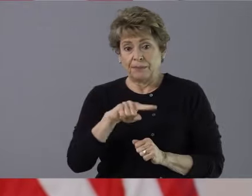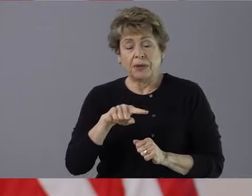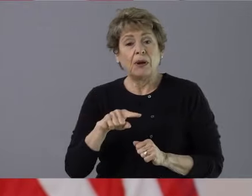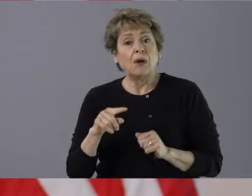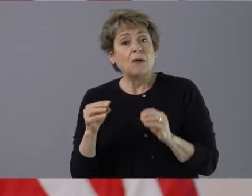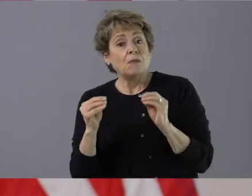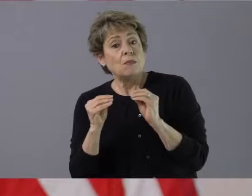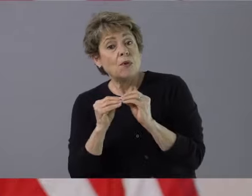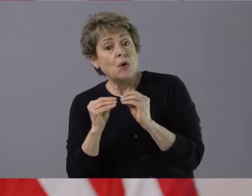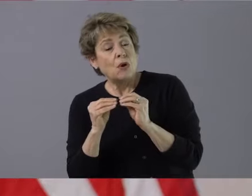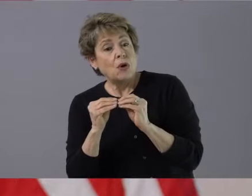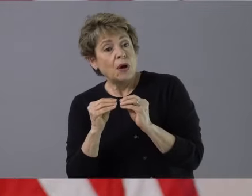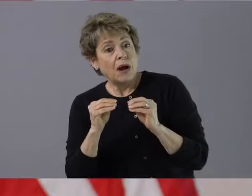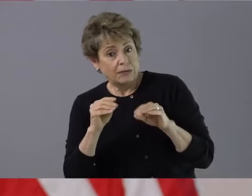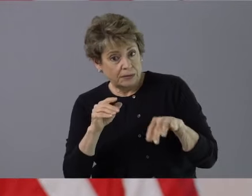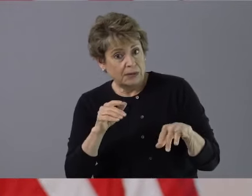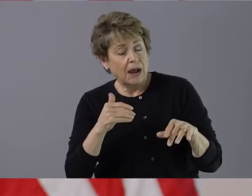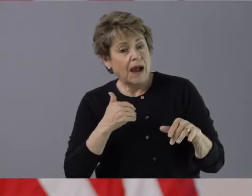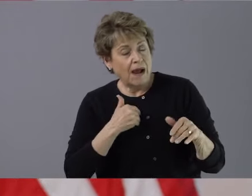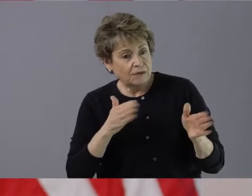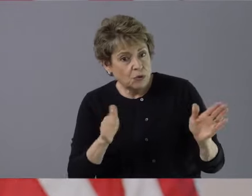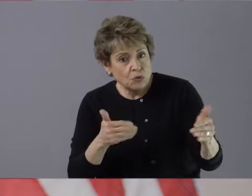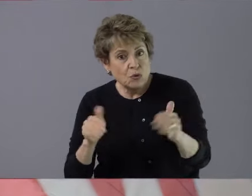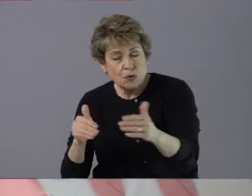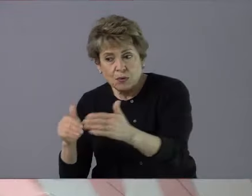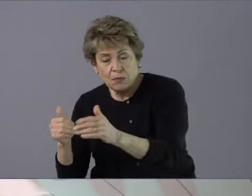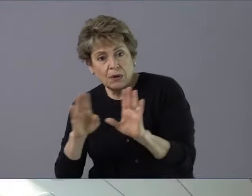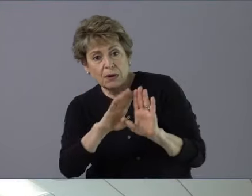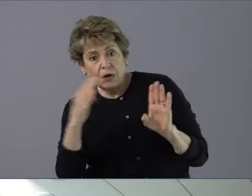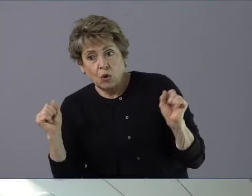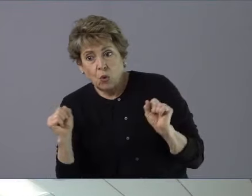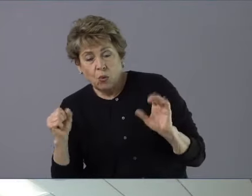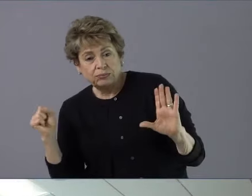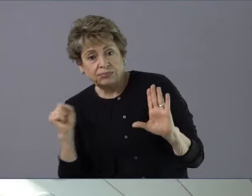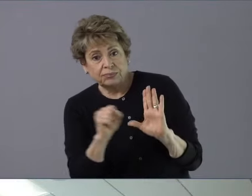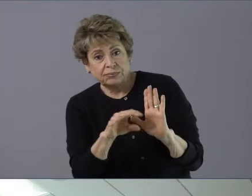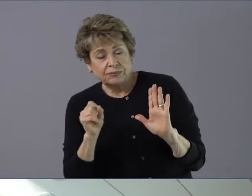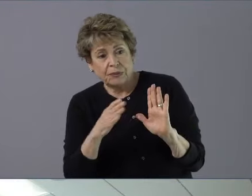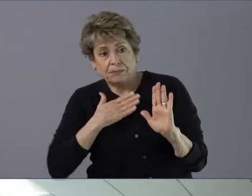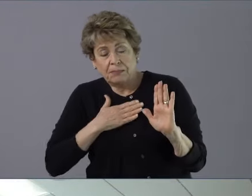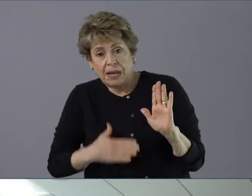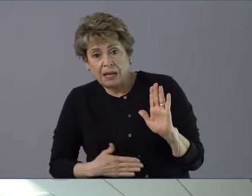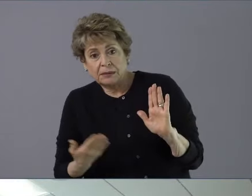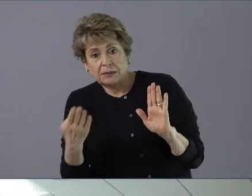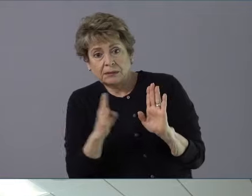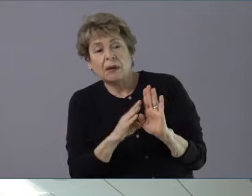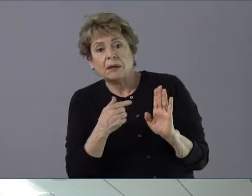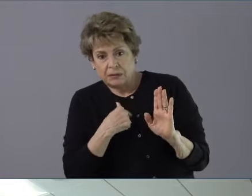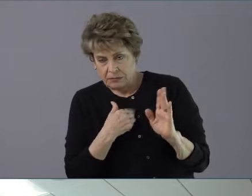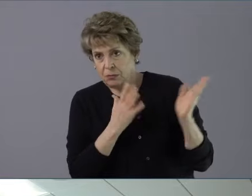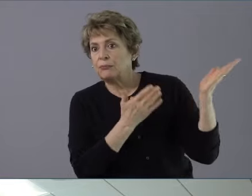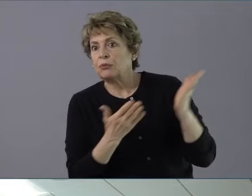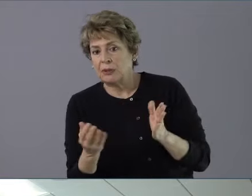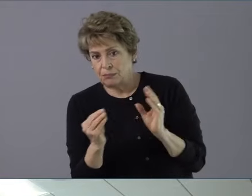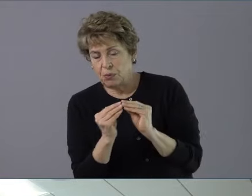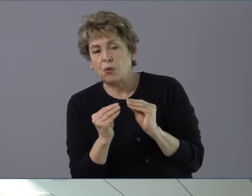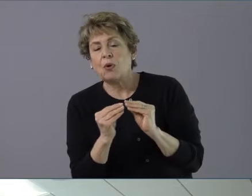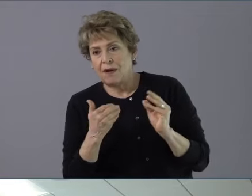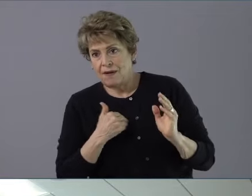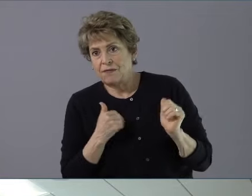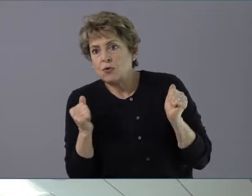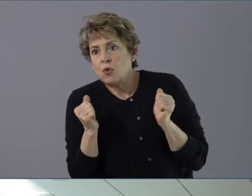in refrigerated trucks. Yeah, but 2,492 deaths, is that a successful response? We